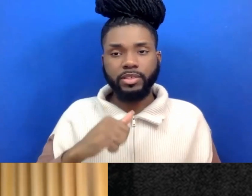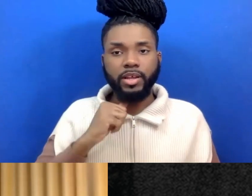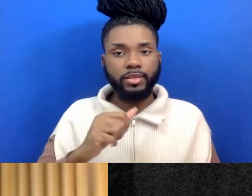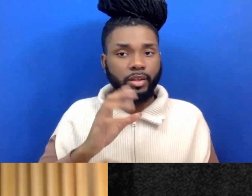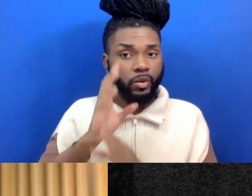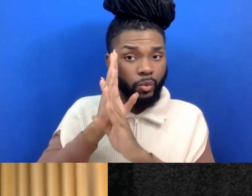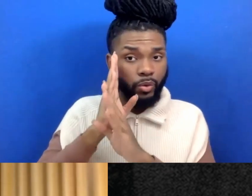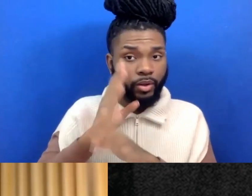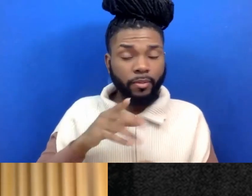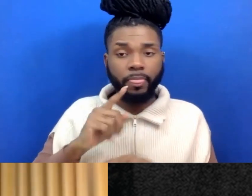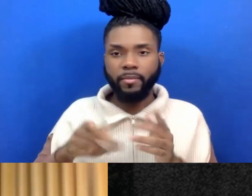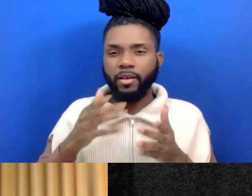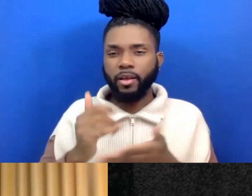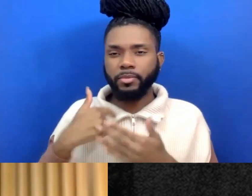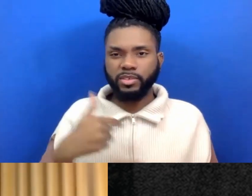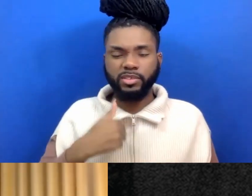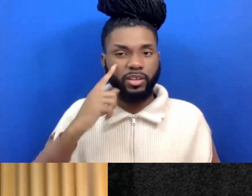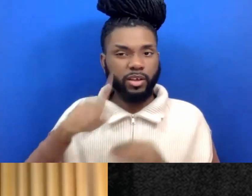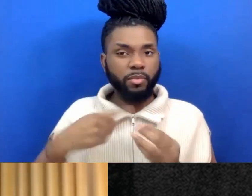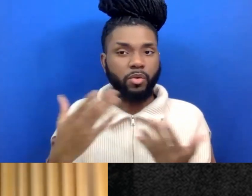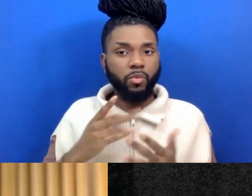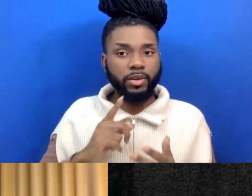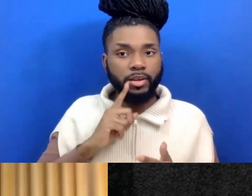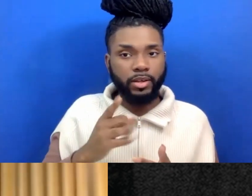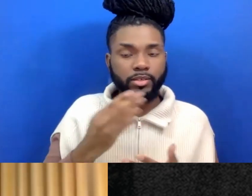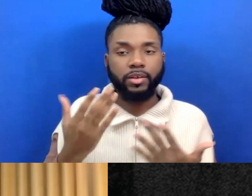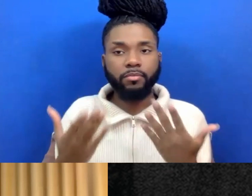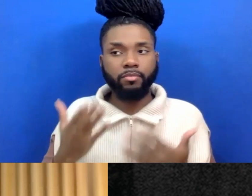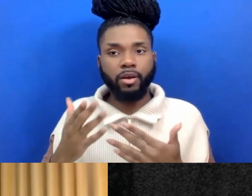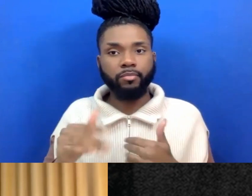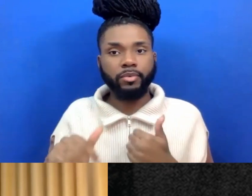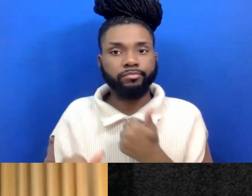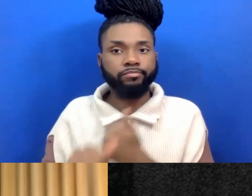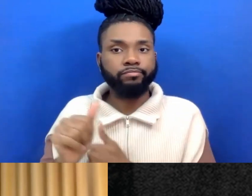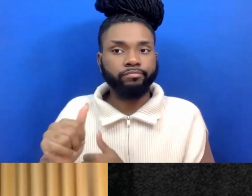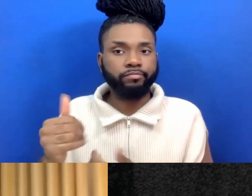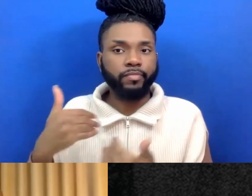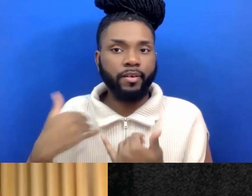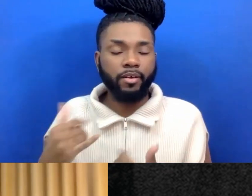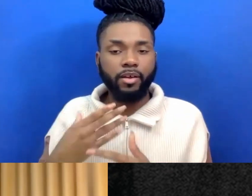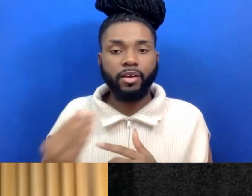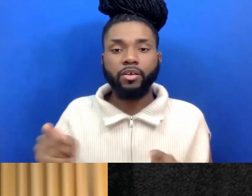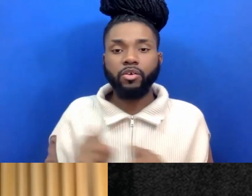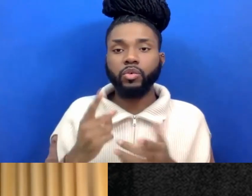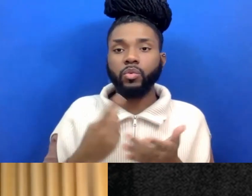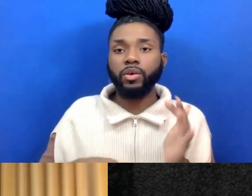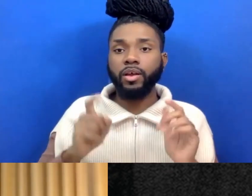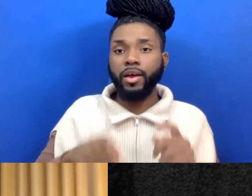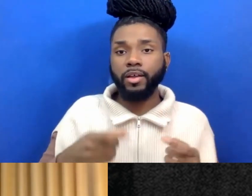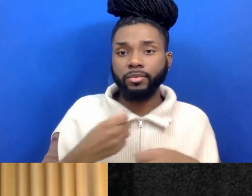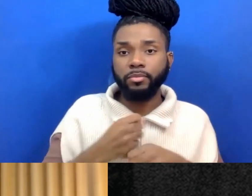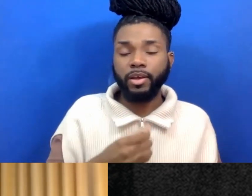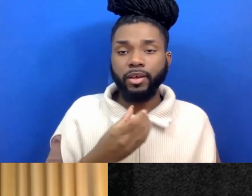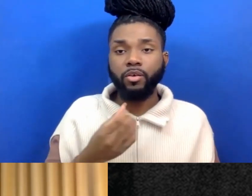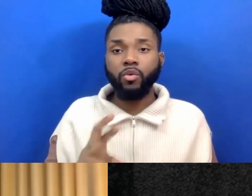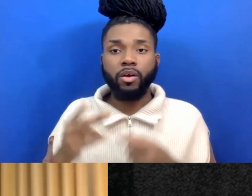that helps us to think about what is and what might be at stake, and what would have had to be made or happen in order to